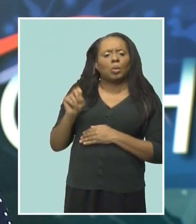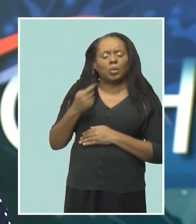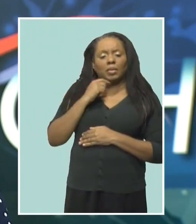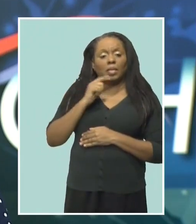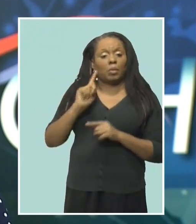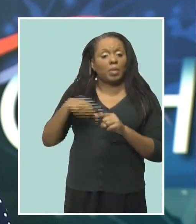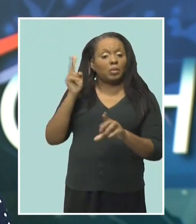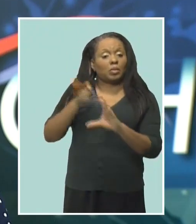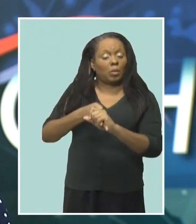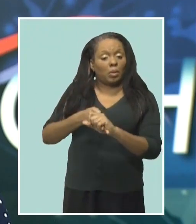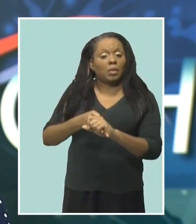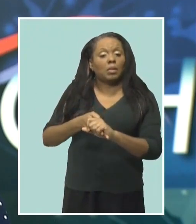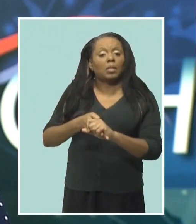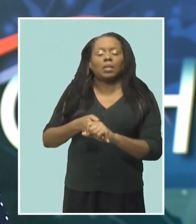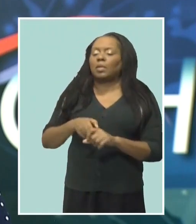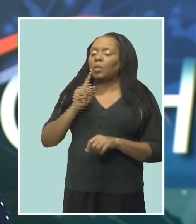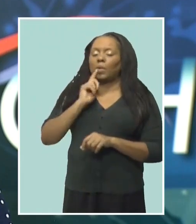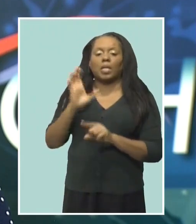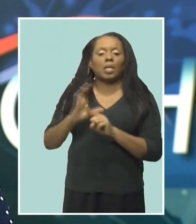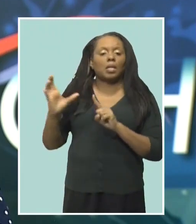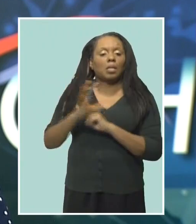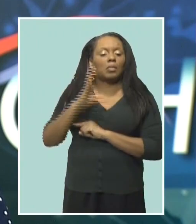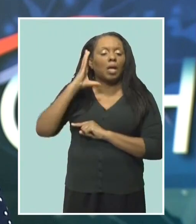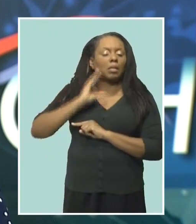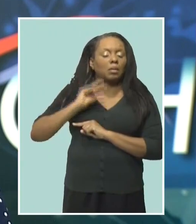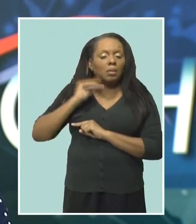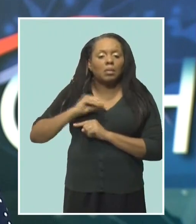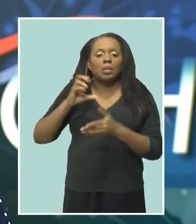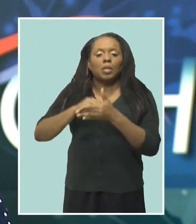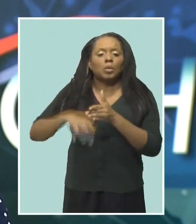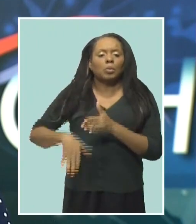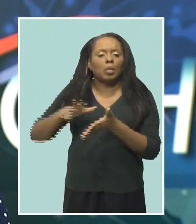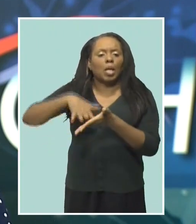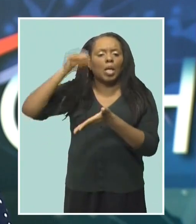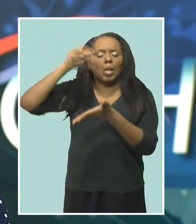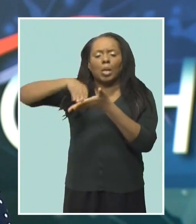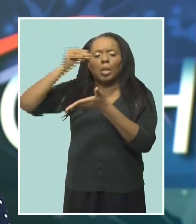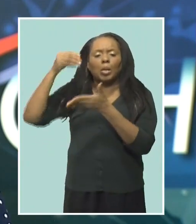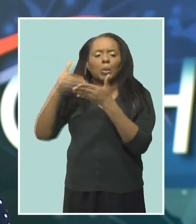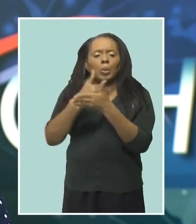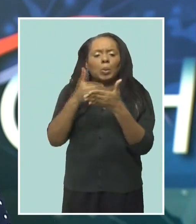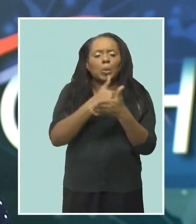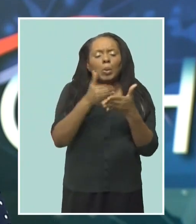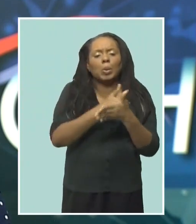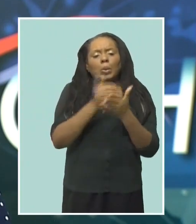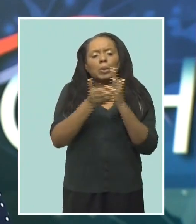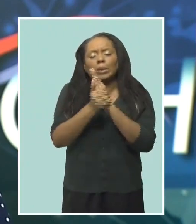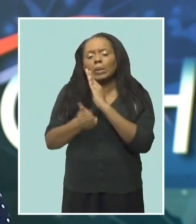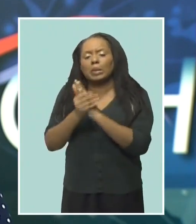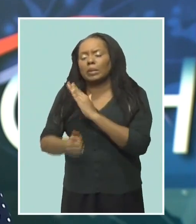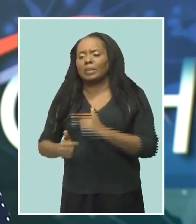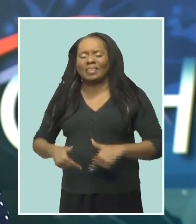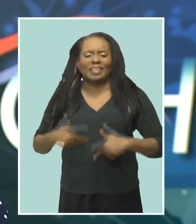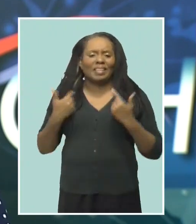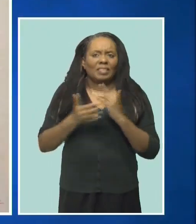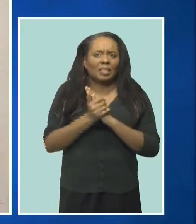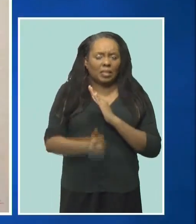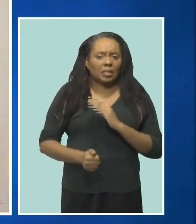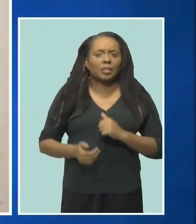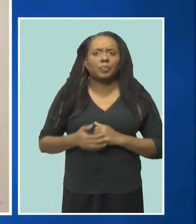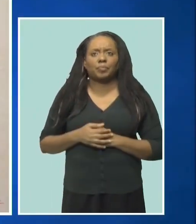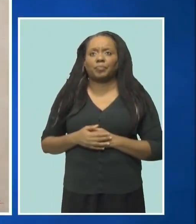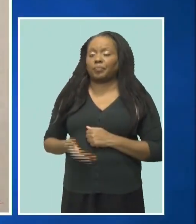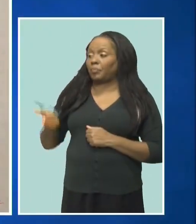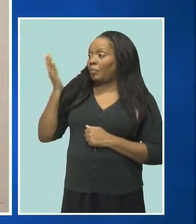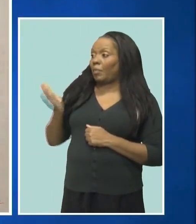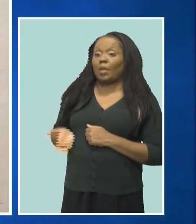says joining the Landship is a cultural journey where students learn many new things, including life skills. We want them